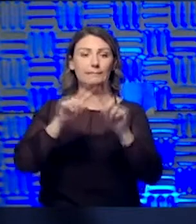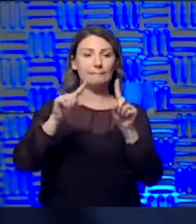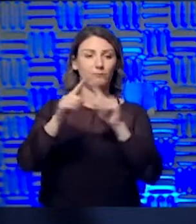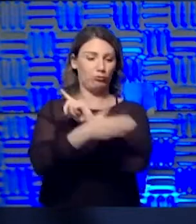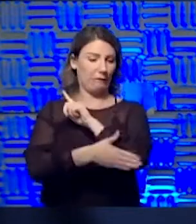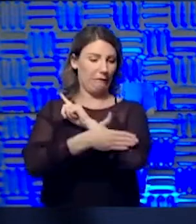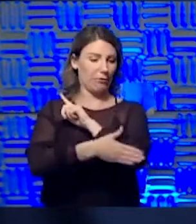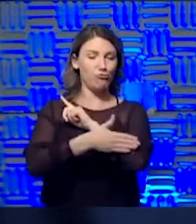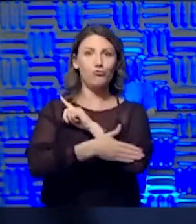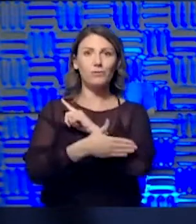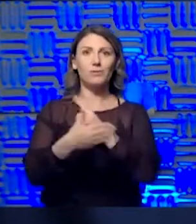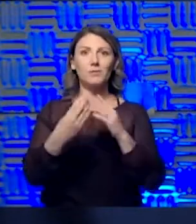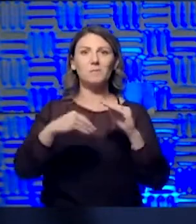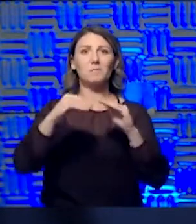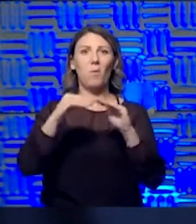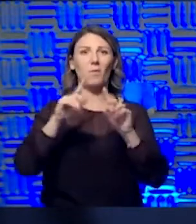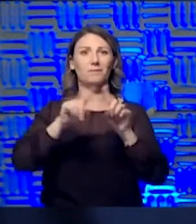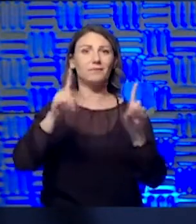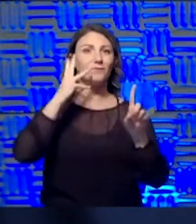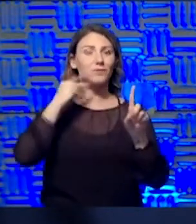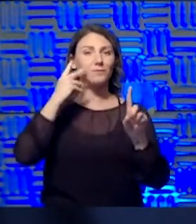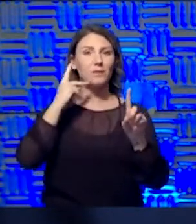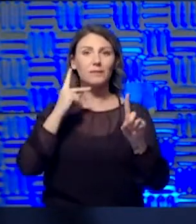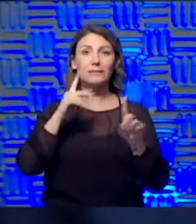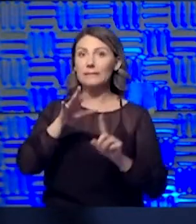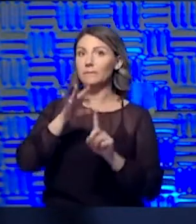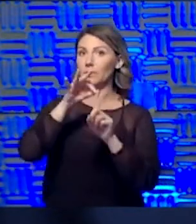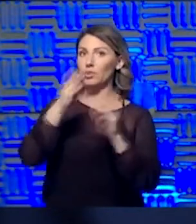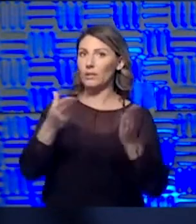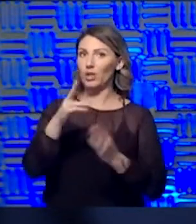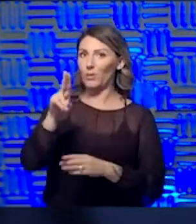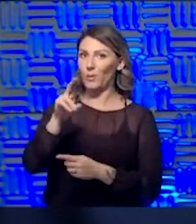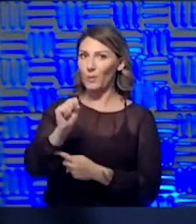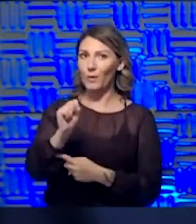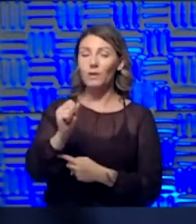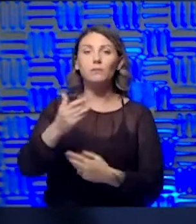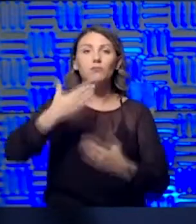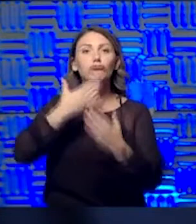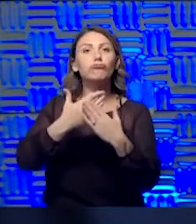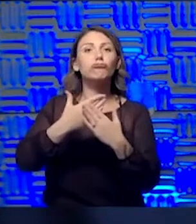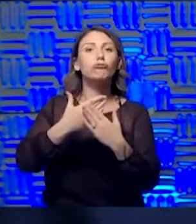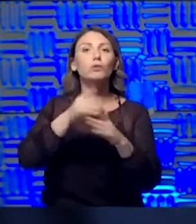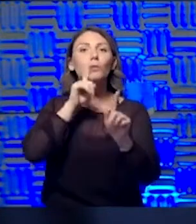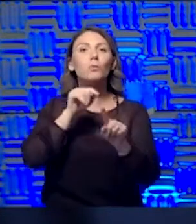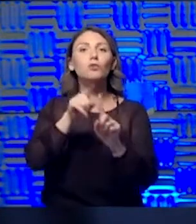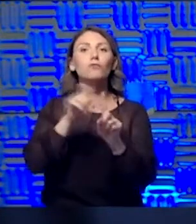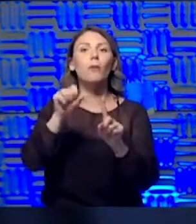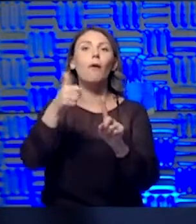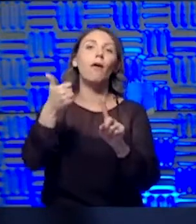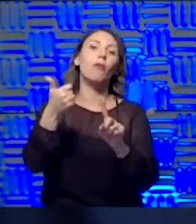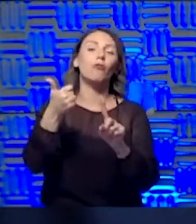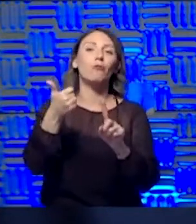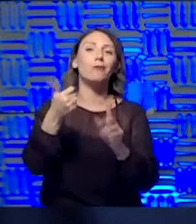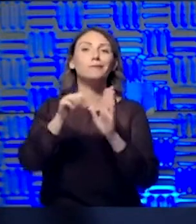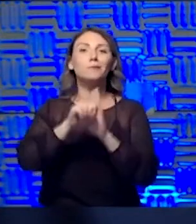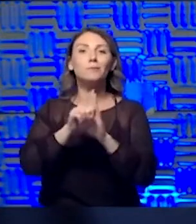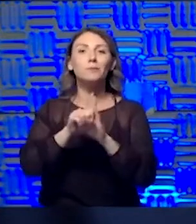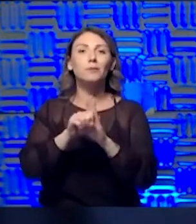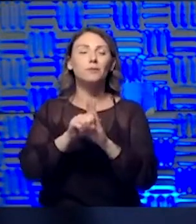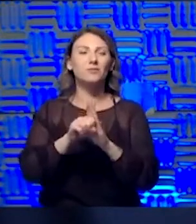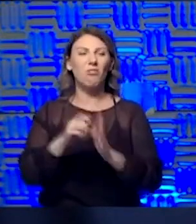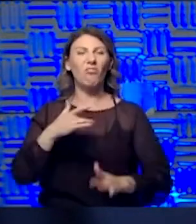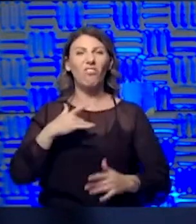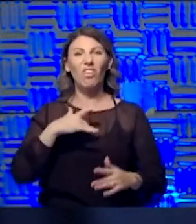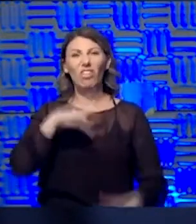States experience, we are learning and have good reports of other atypical symptoms. Those range from just feeling